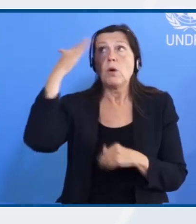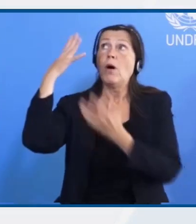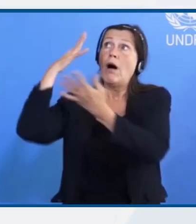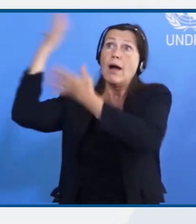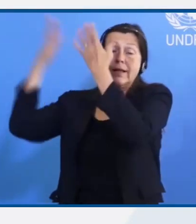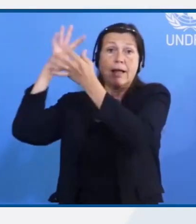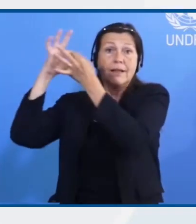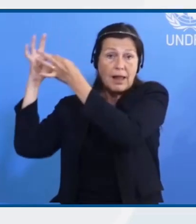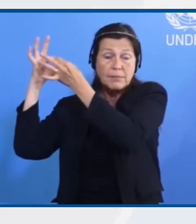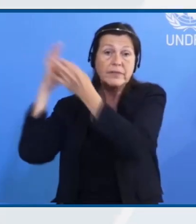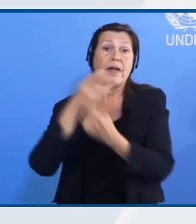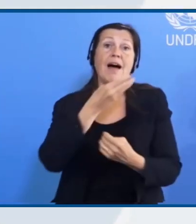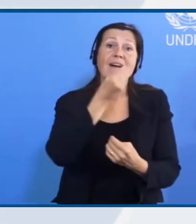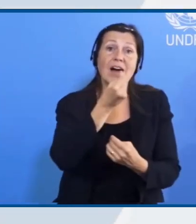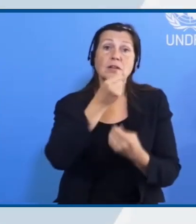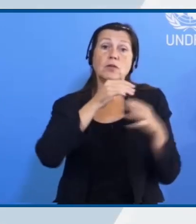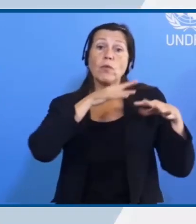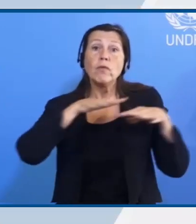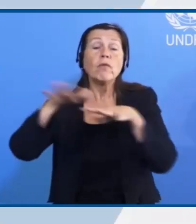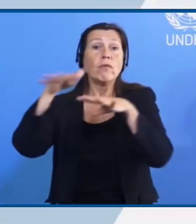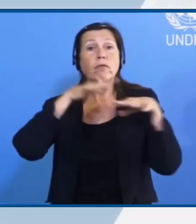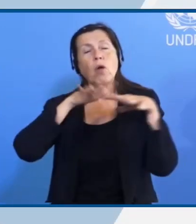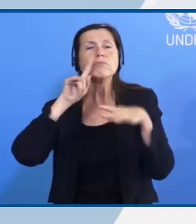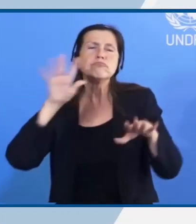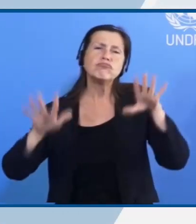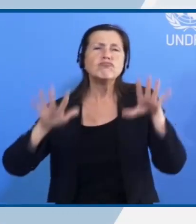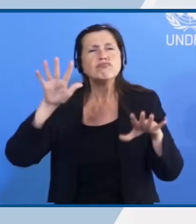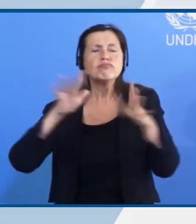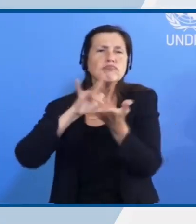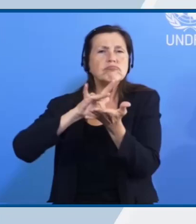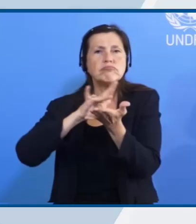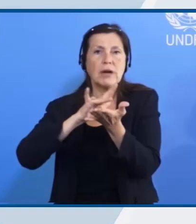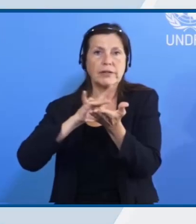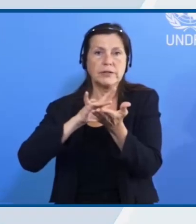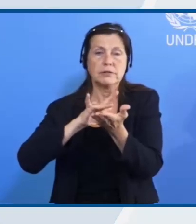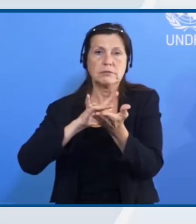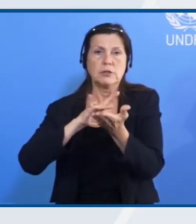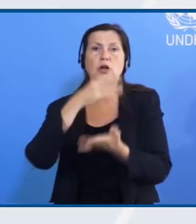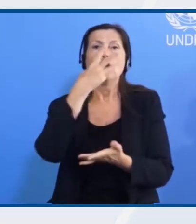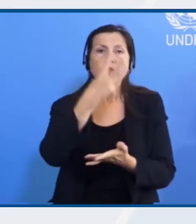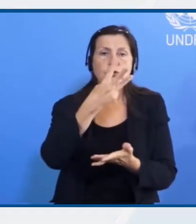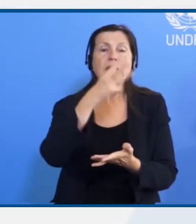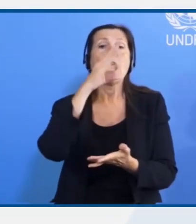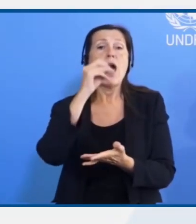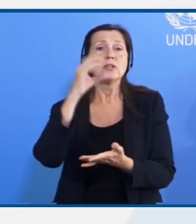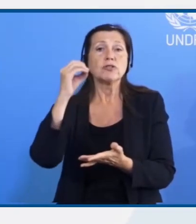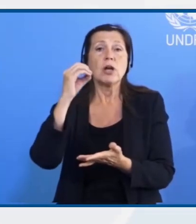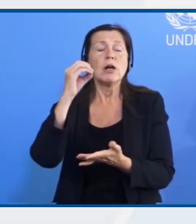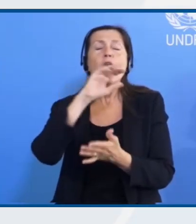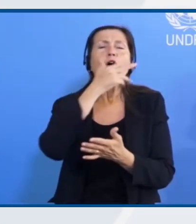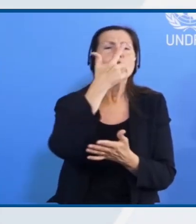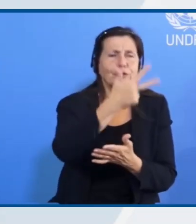finance flows for cities have reached an average of only $380 billion